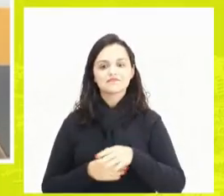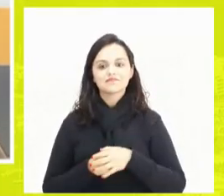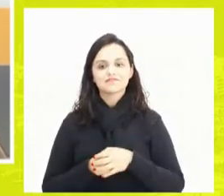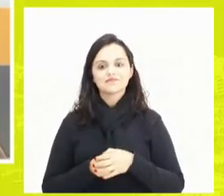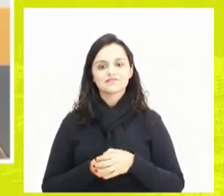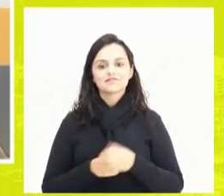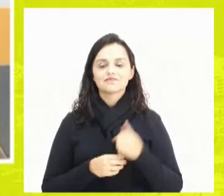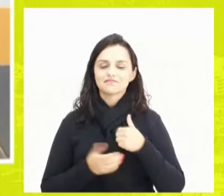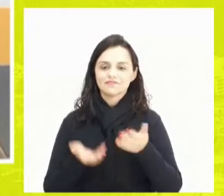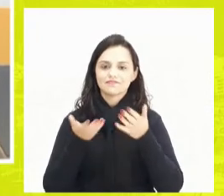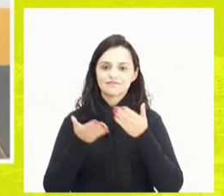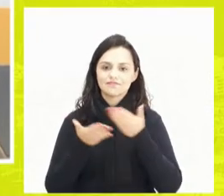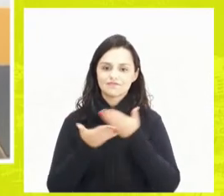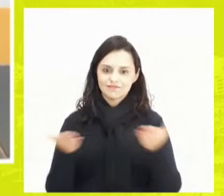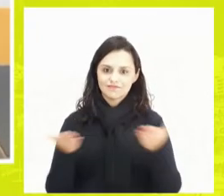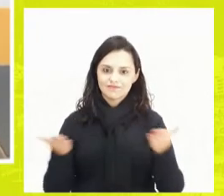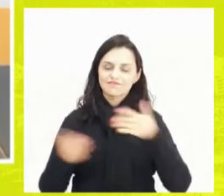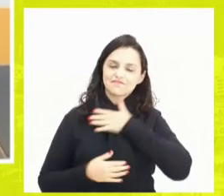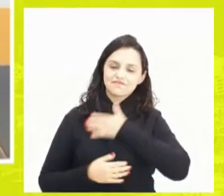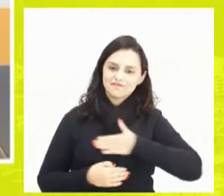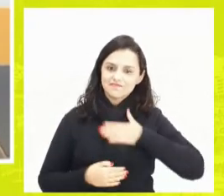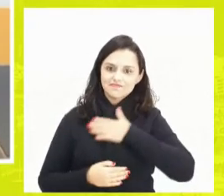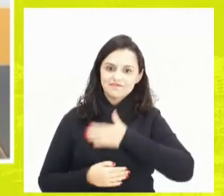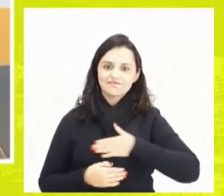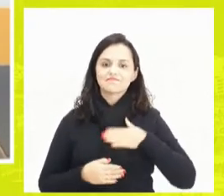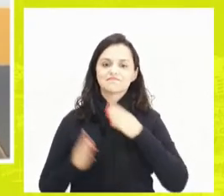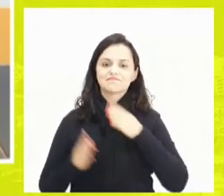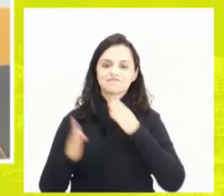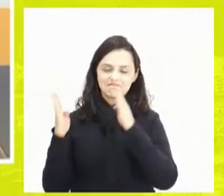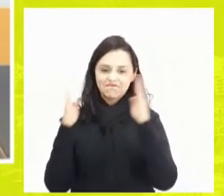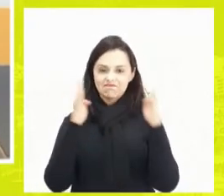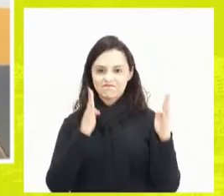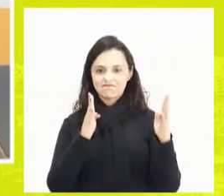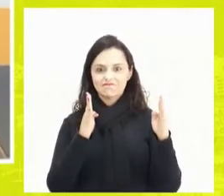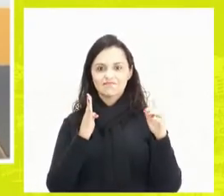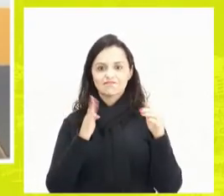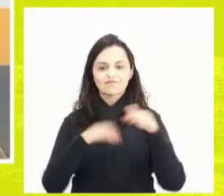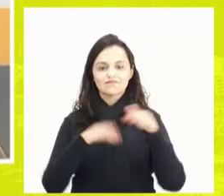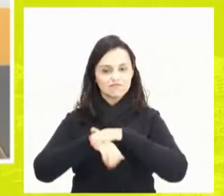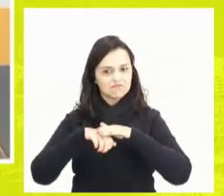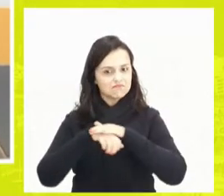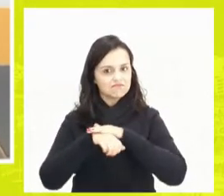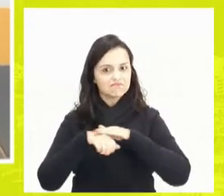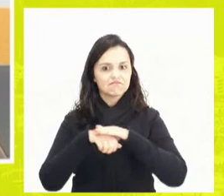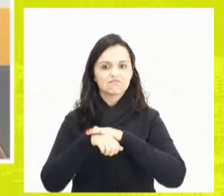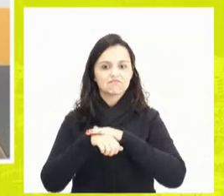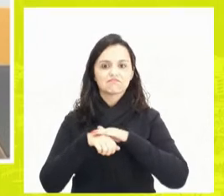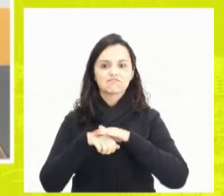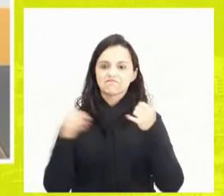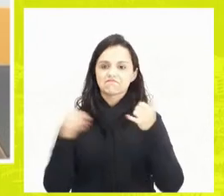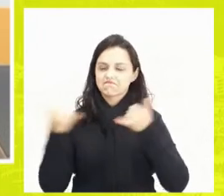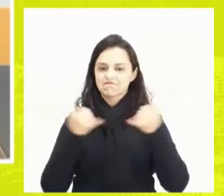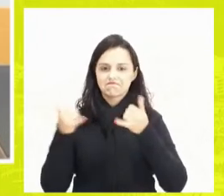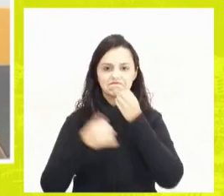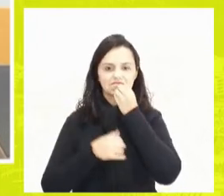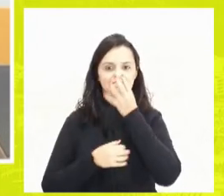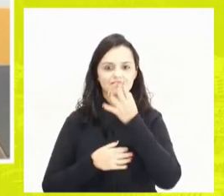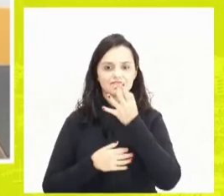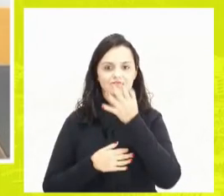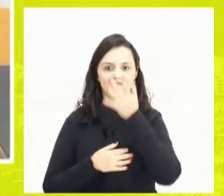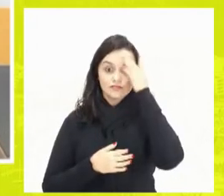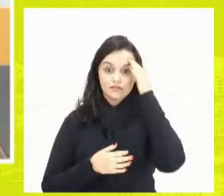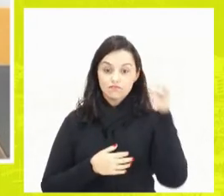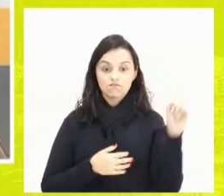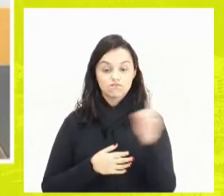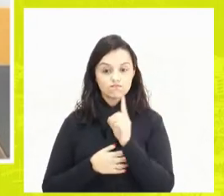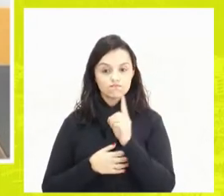continues in the afternoon i hope you are enjoying this moment of so many rich talks people